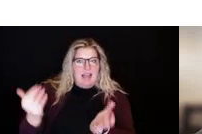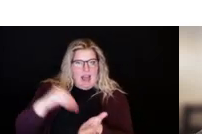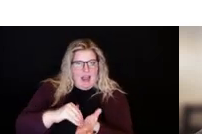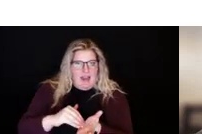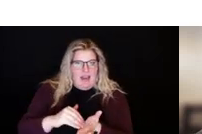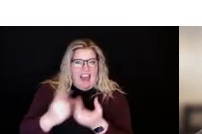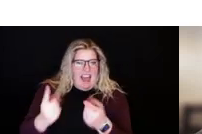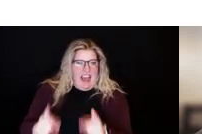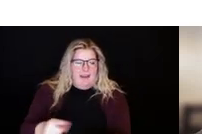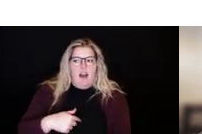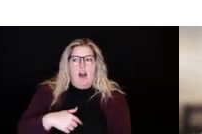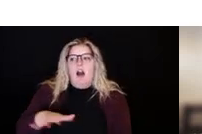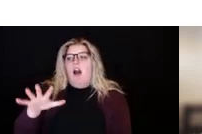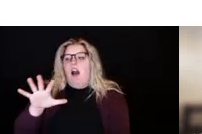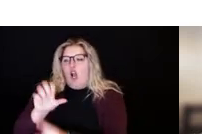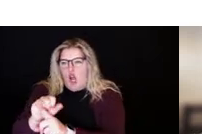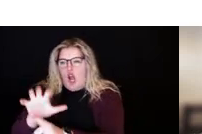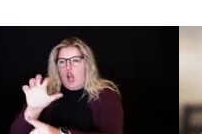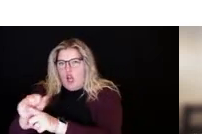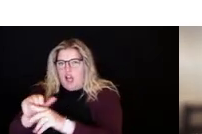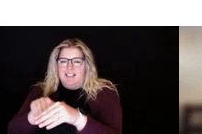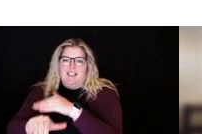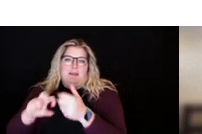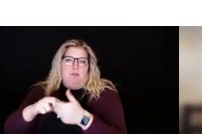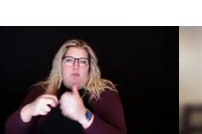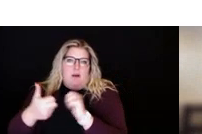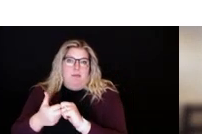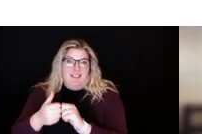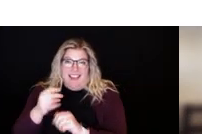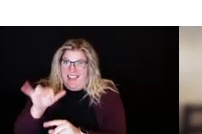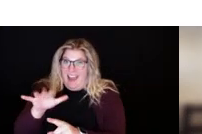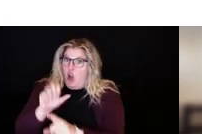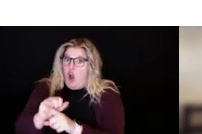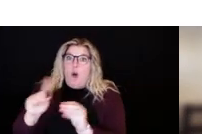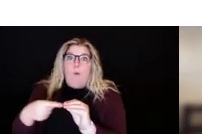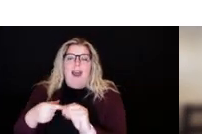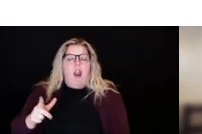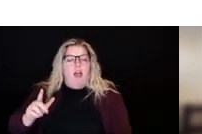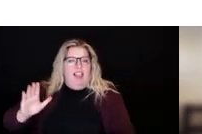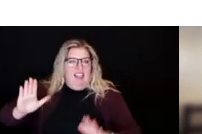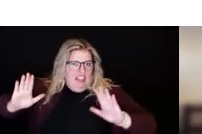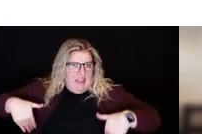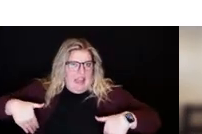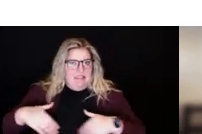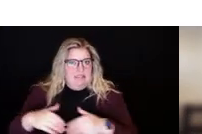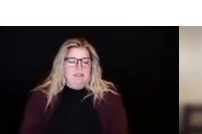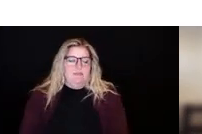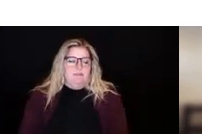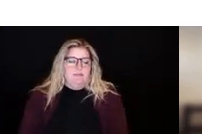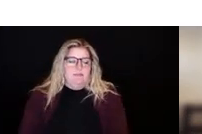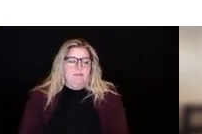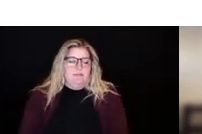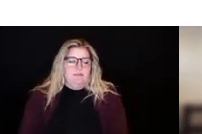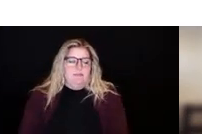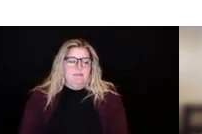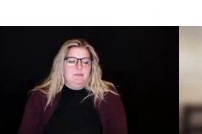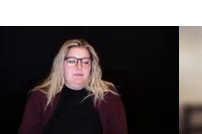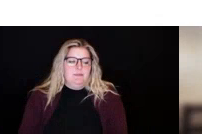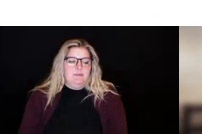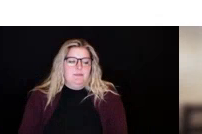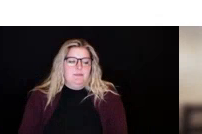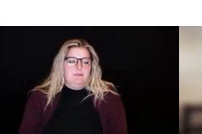the process after development was completed. Now, on the slide I'm showing now, I have a visual here